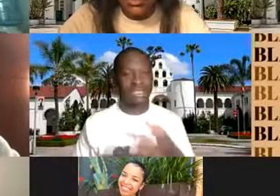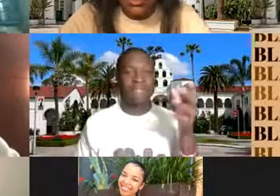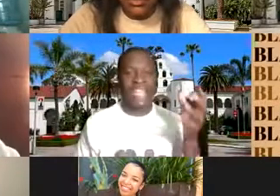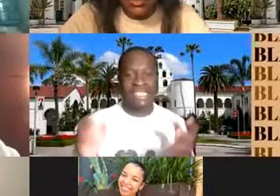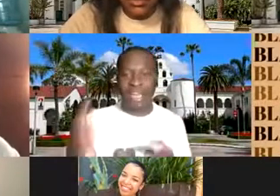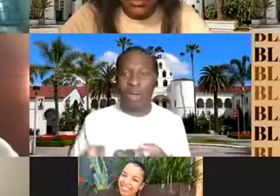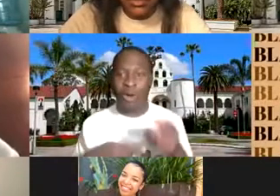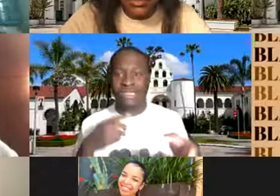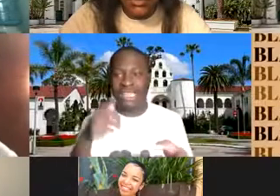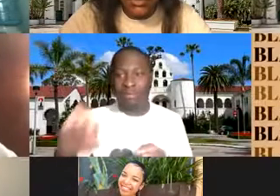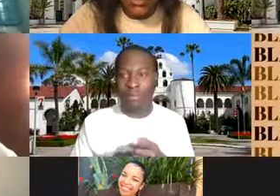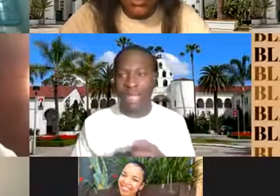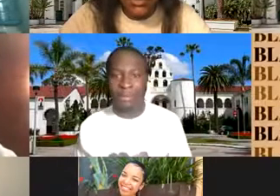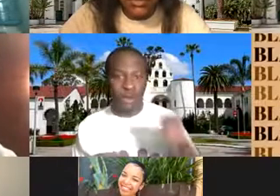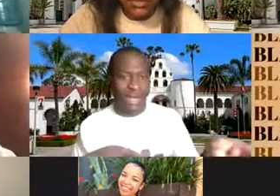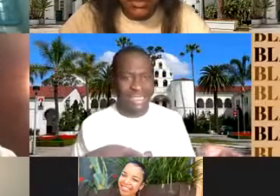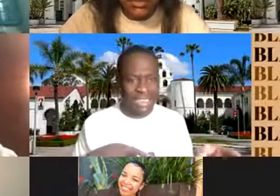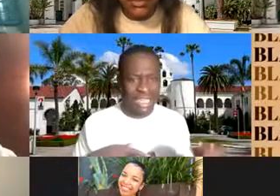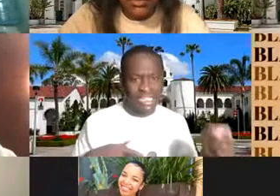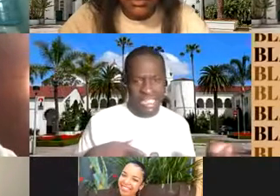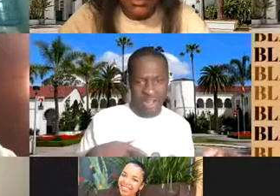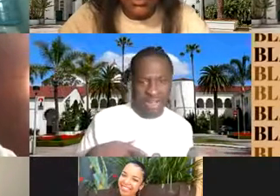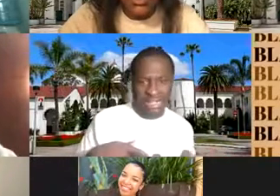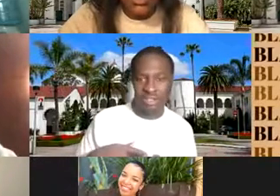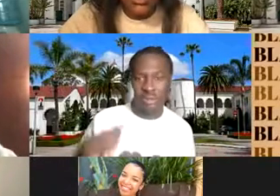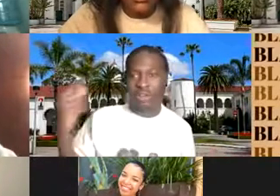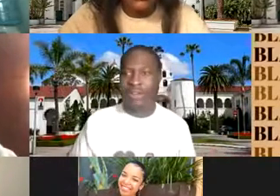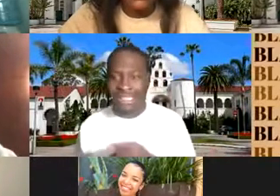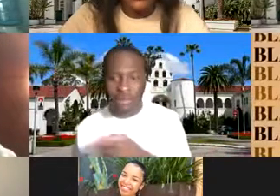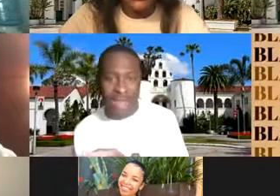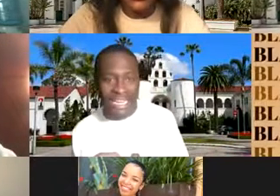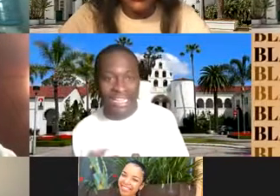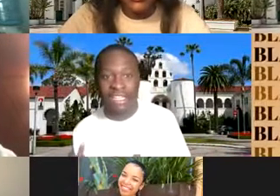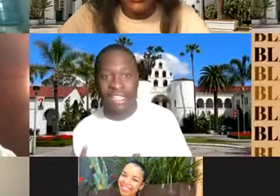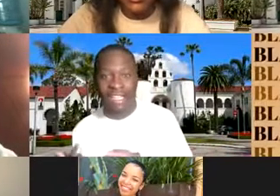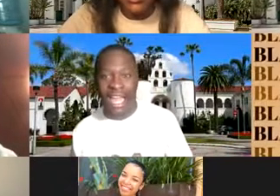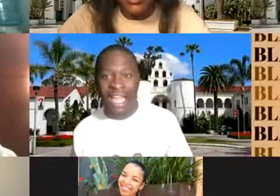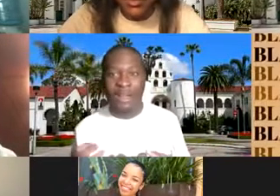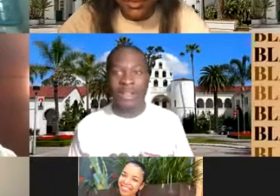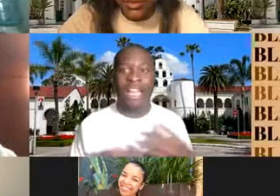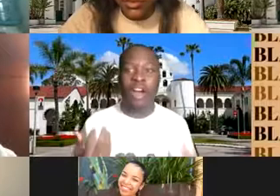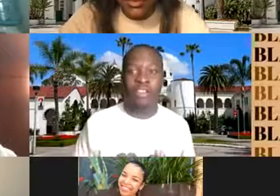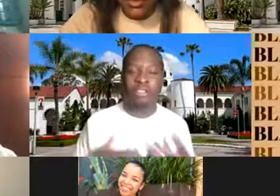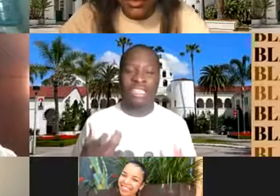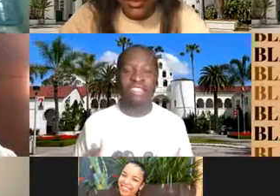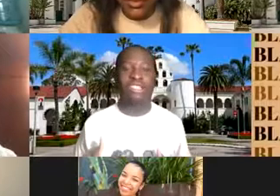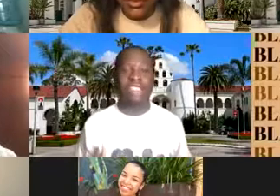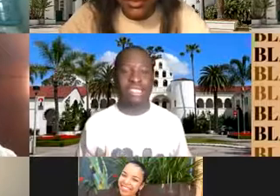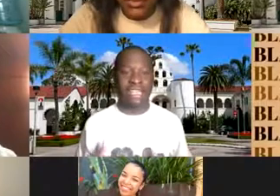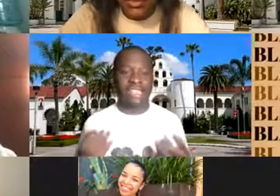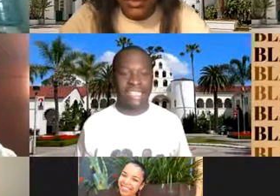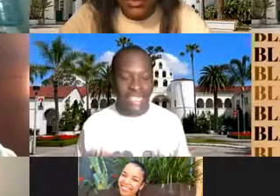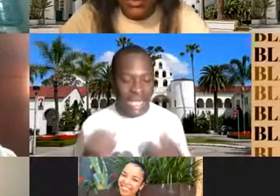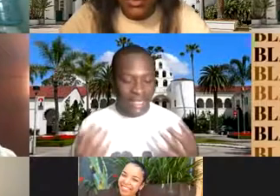it was just phased out. Oh, I'm seeing more black people. Oh, I see Sierra at the union. Oh, I see Ryan in the library. Like, all of those things are